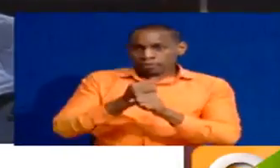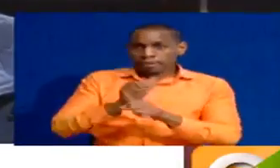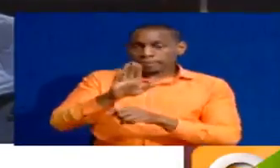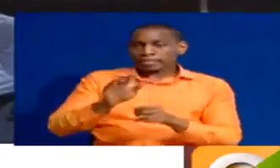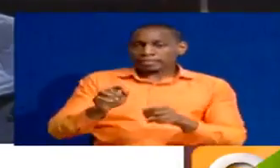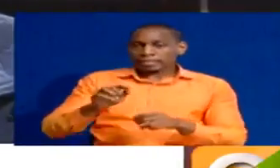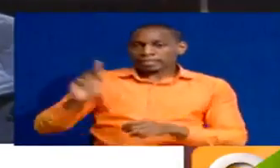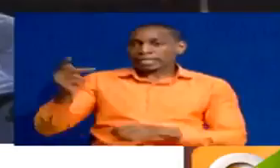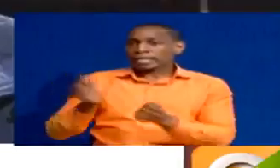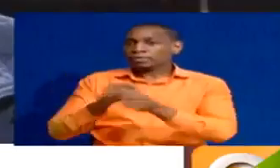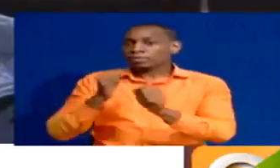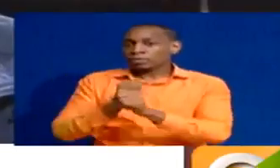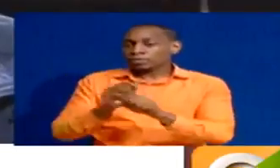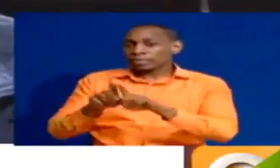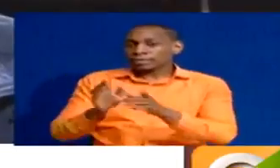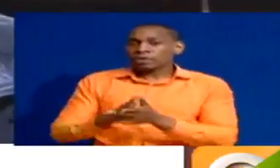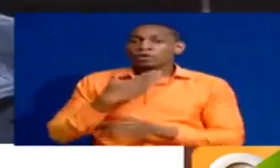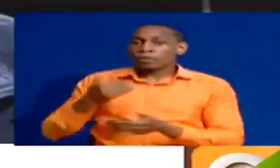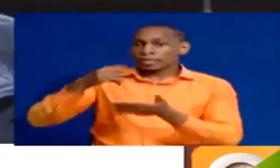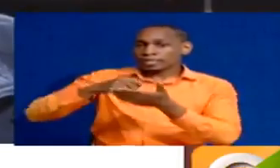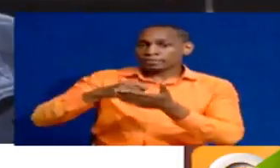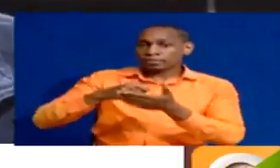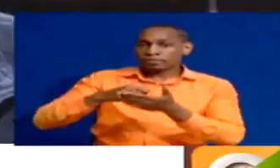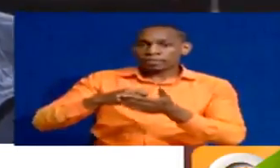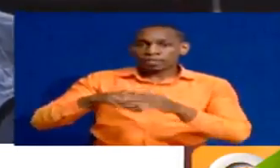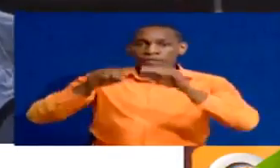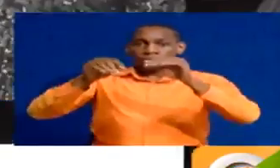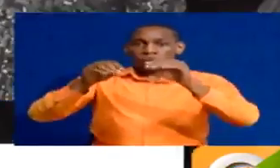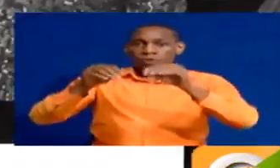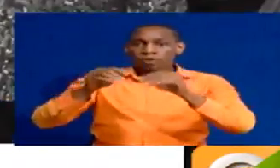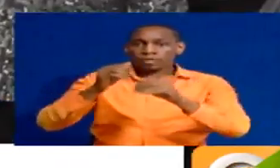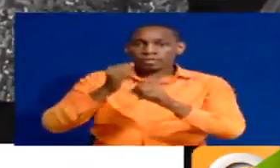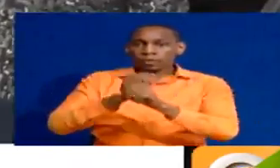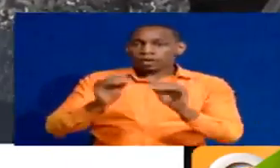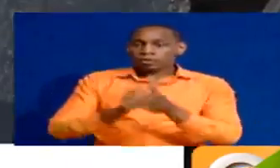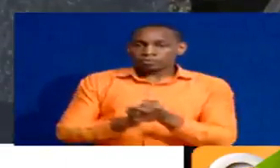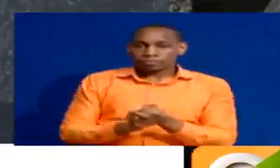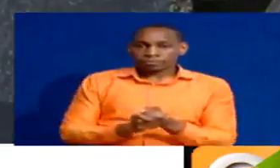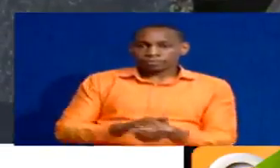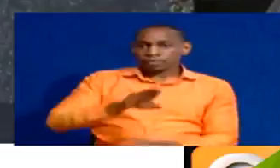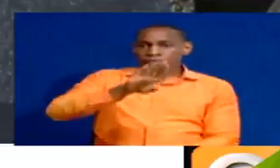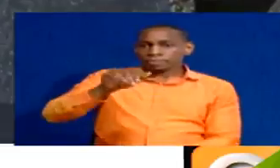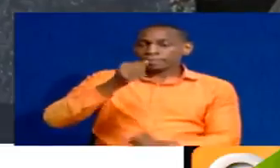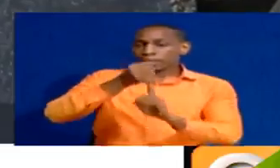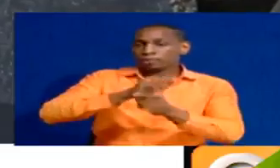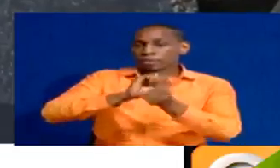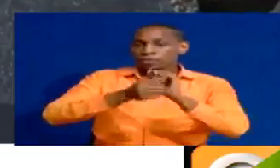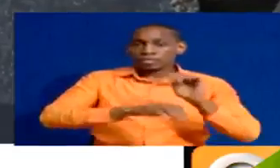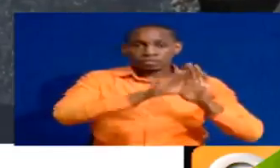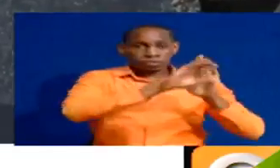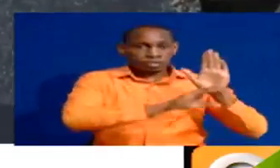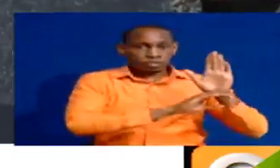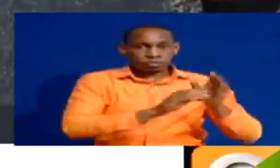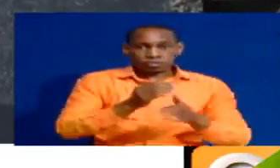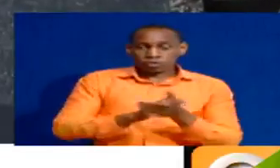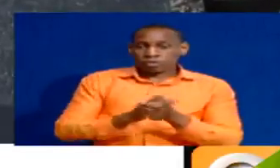we can't do it? But it's because we want to factor in our inefficiencies in everything we do. At the heart of the BBI-driven clamor for constitutional